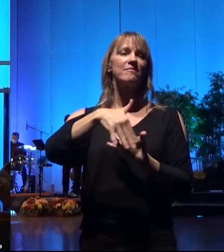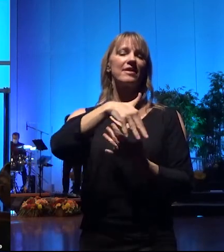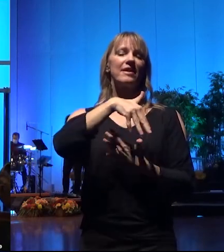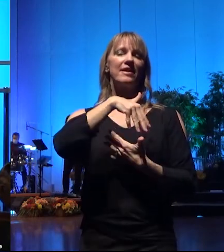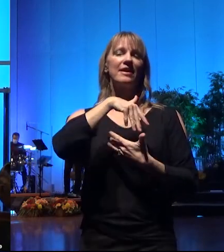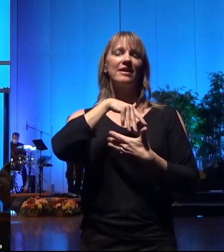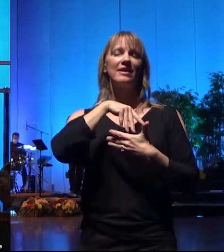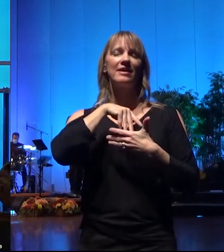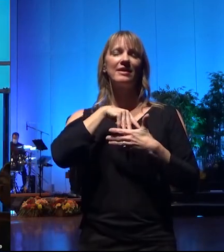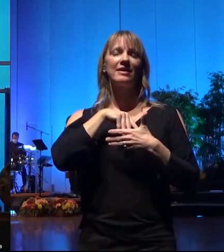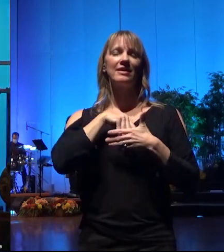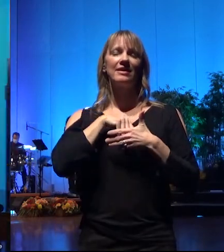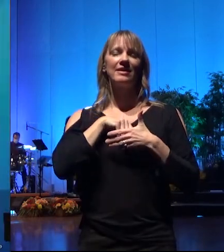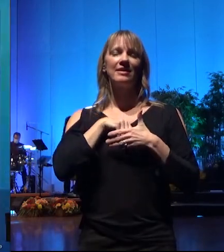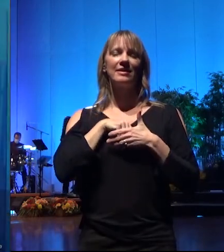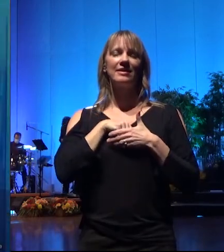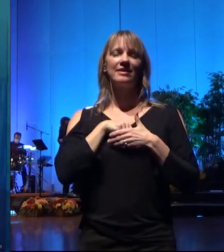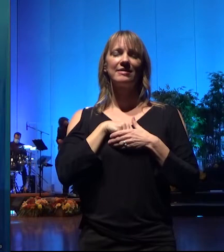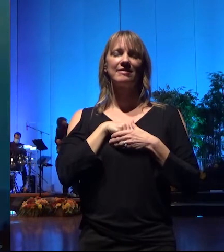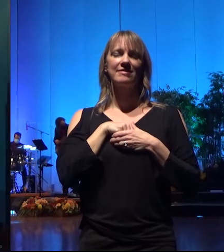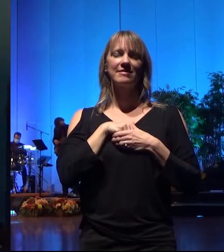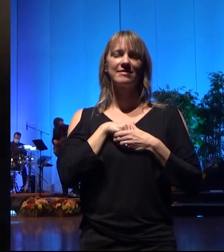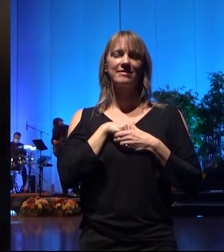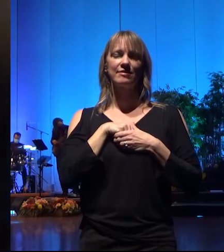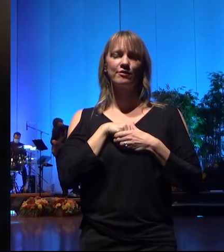God is in this place.